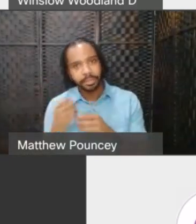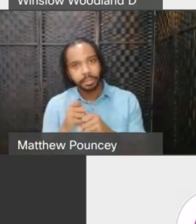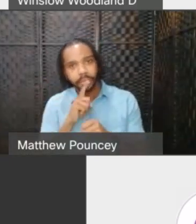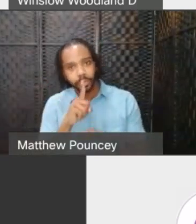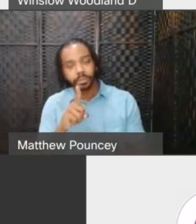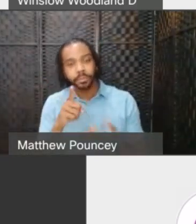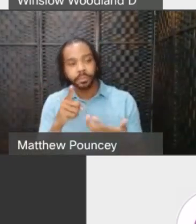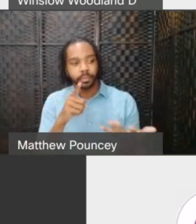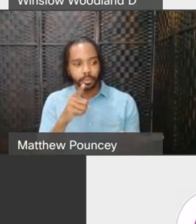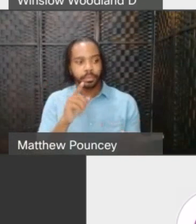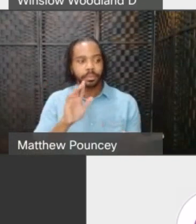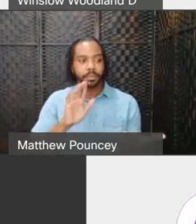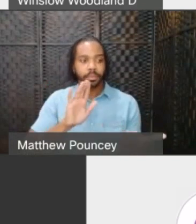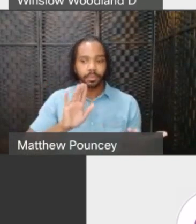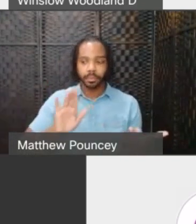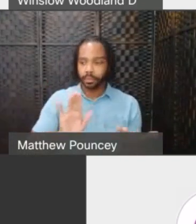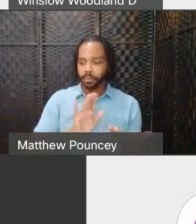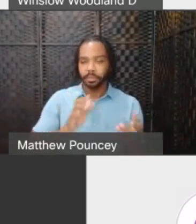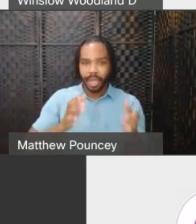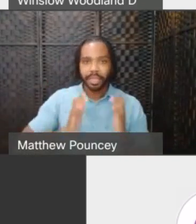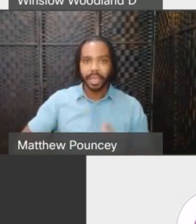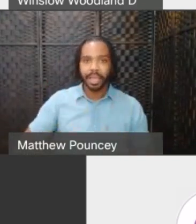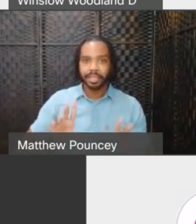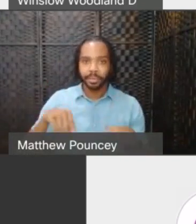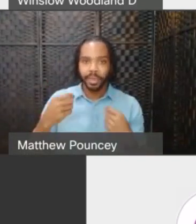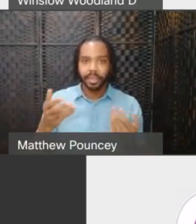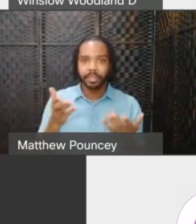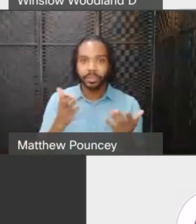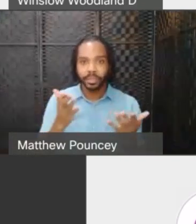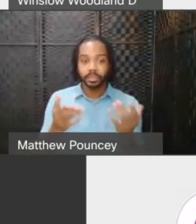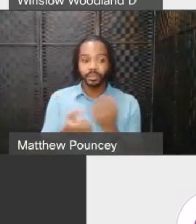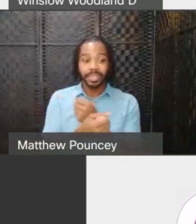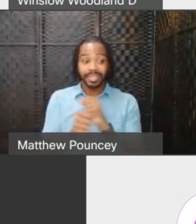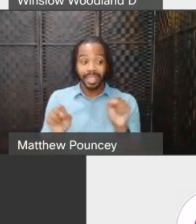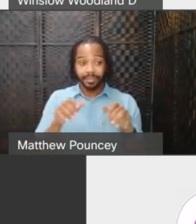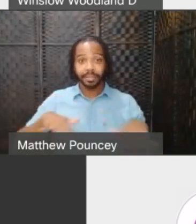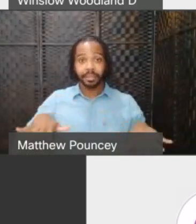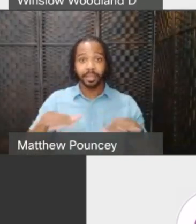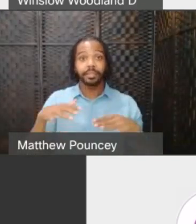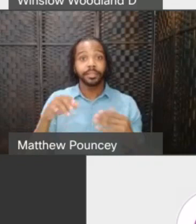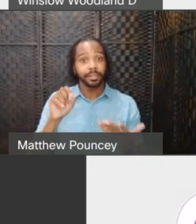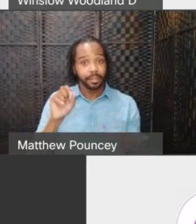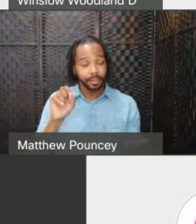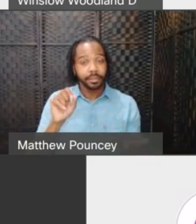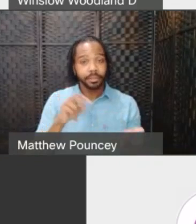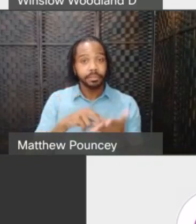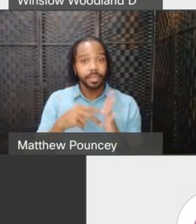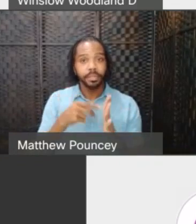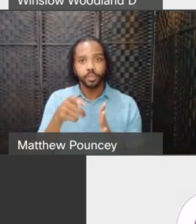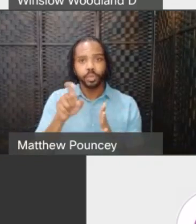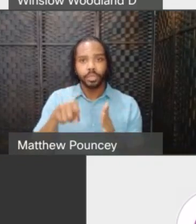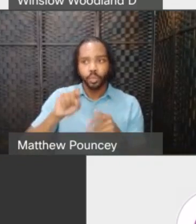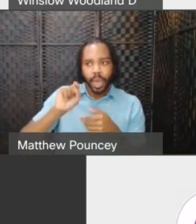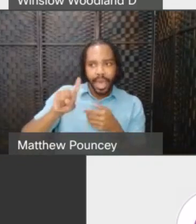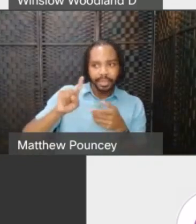that your clients are being provided those services in a safe setting. So if you need, you would need to then ask those